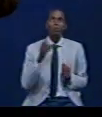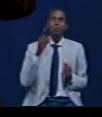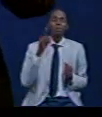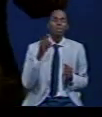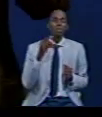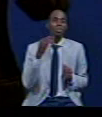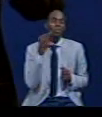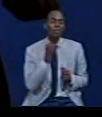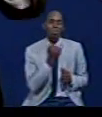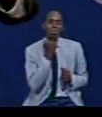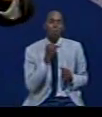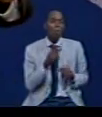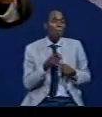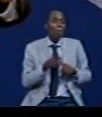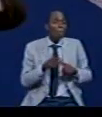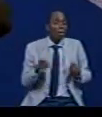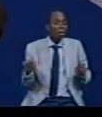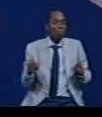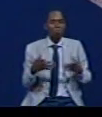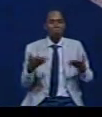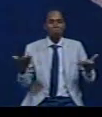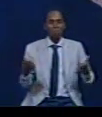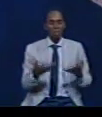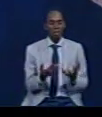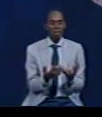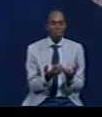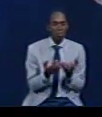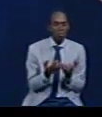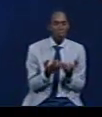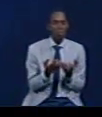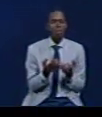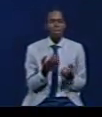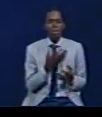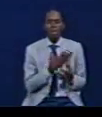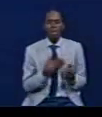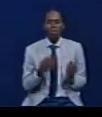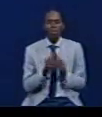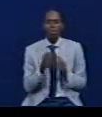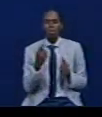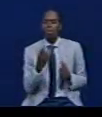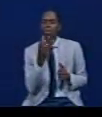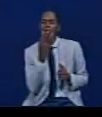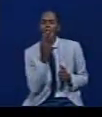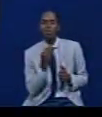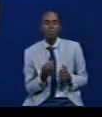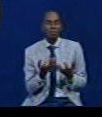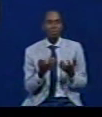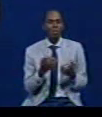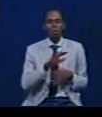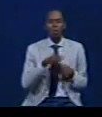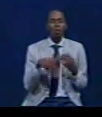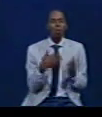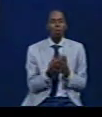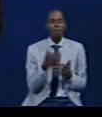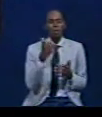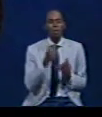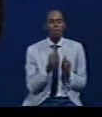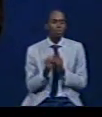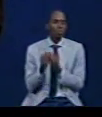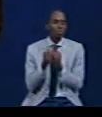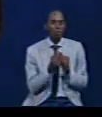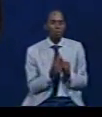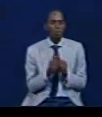The Samaritan leper, the Jewish leper, the 10 of them, they were together. Together